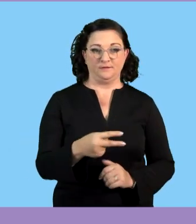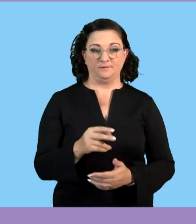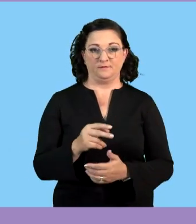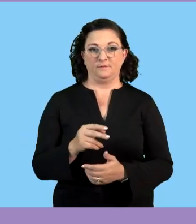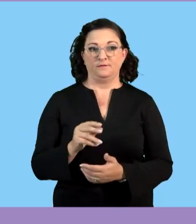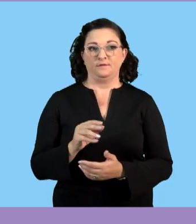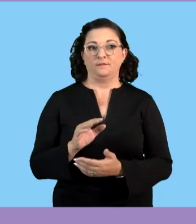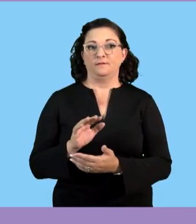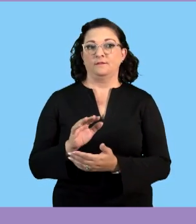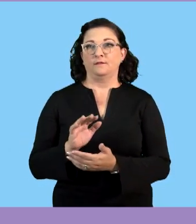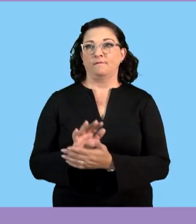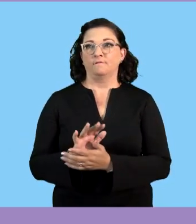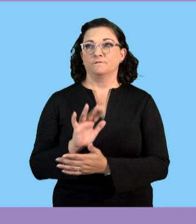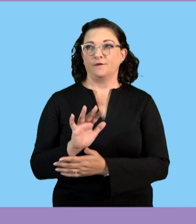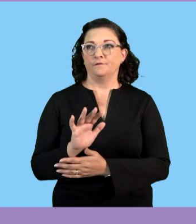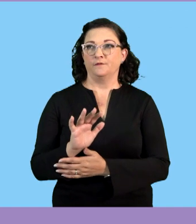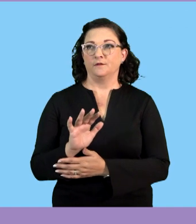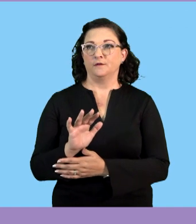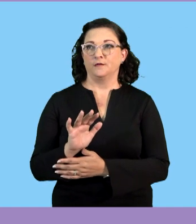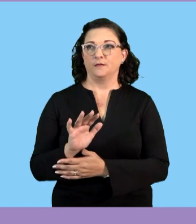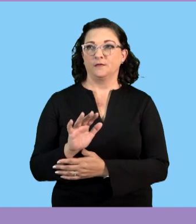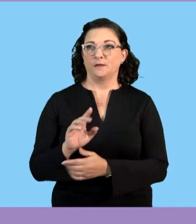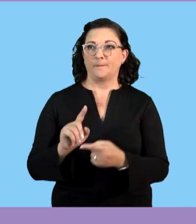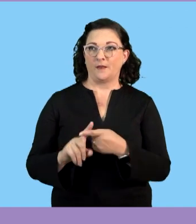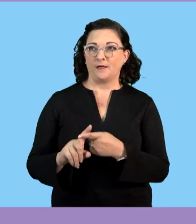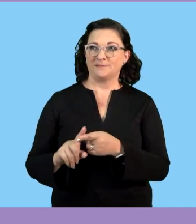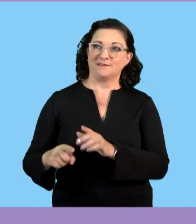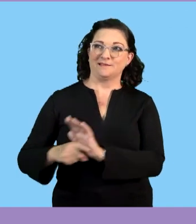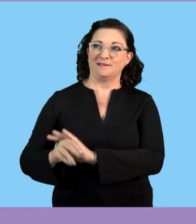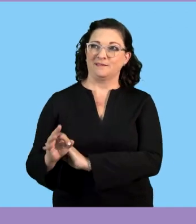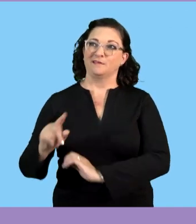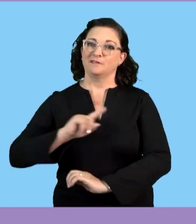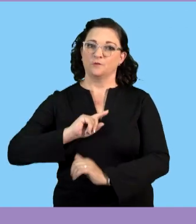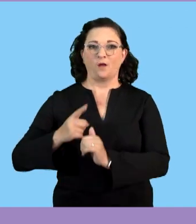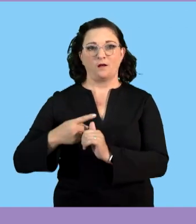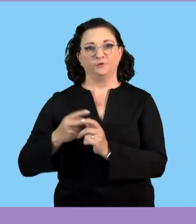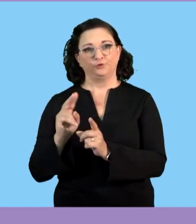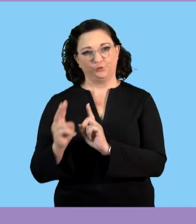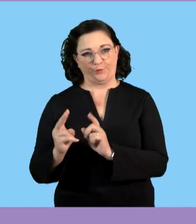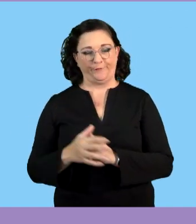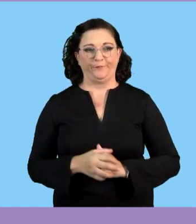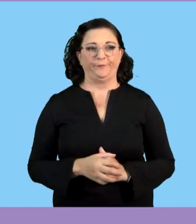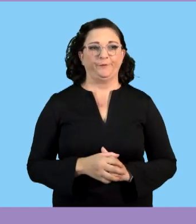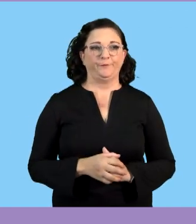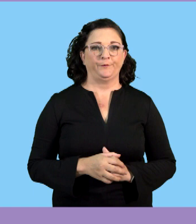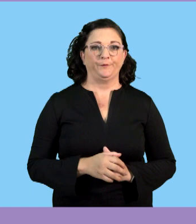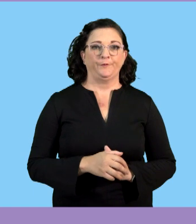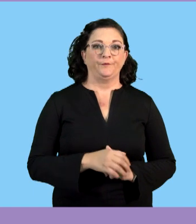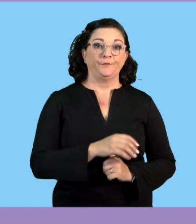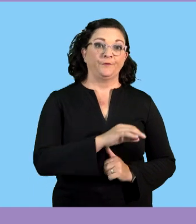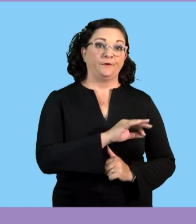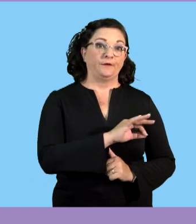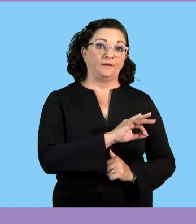is equals to, that's 15, plus a negative 3, that will leave me with 12. Then we are going to